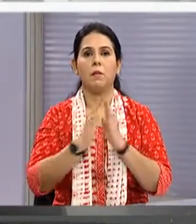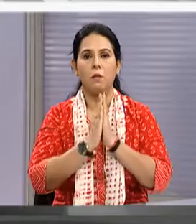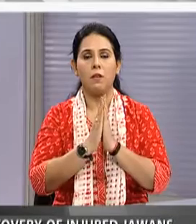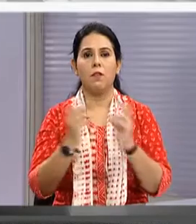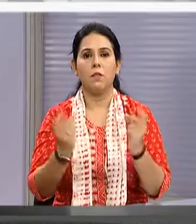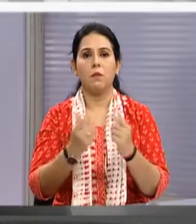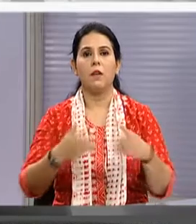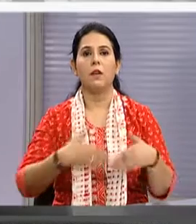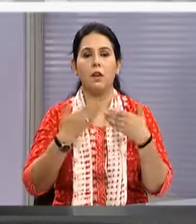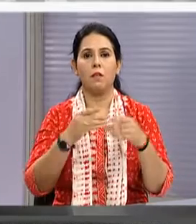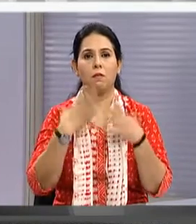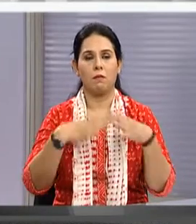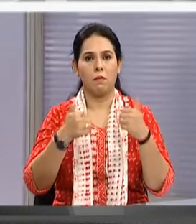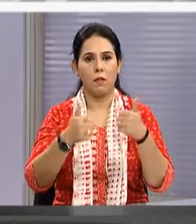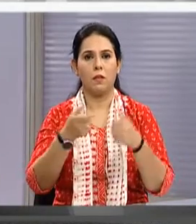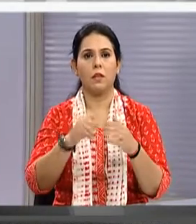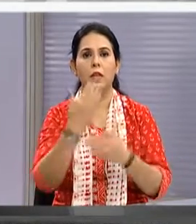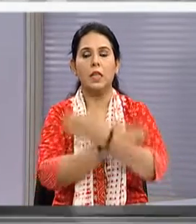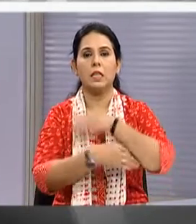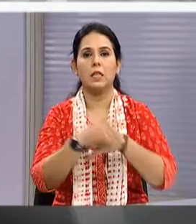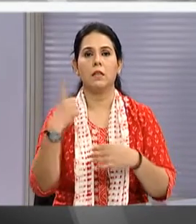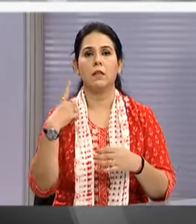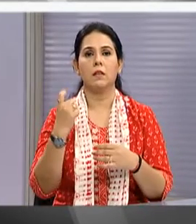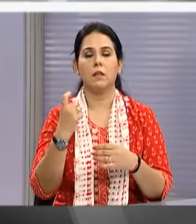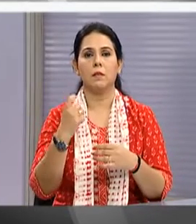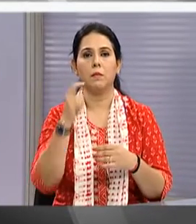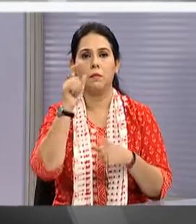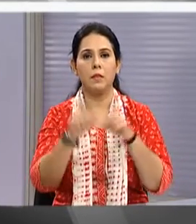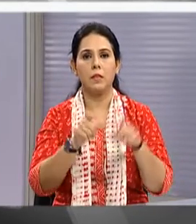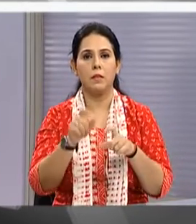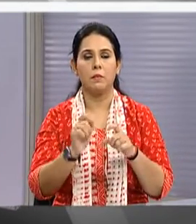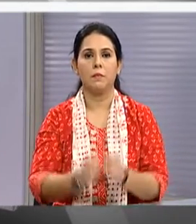He prayed for the speedy recovery of the injured jawans.